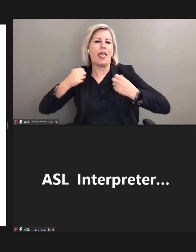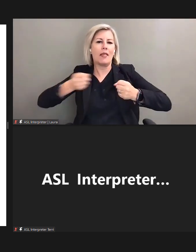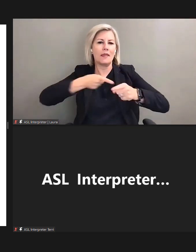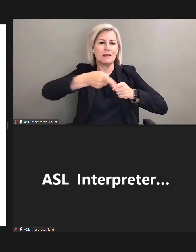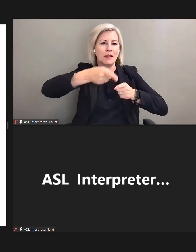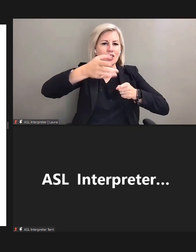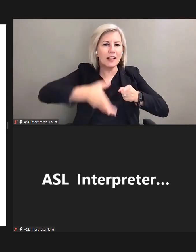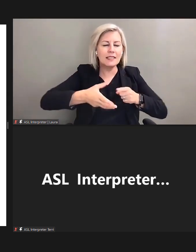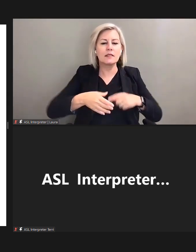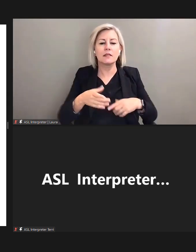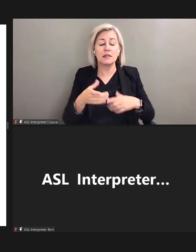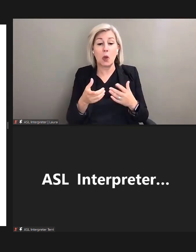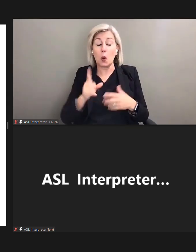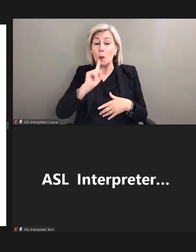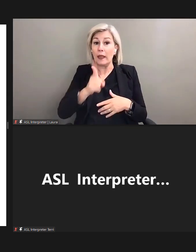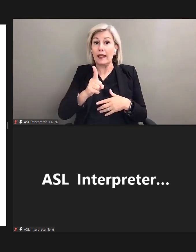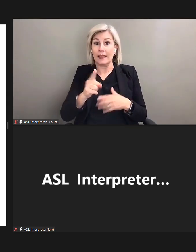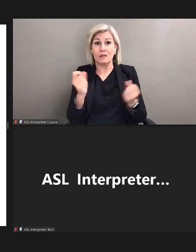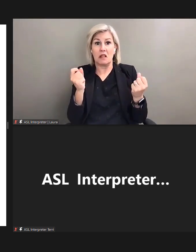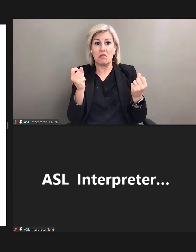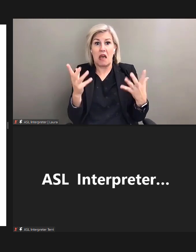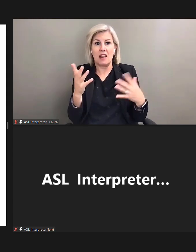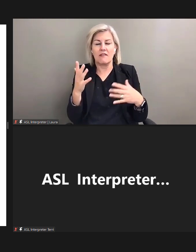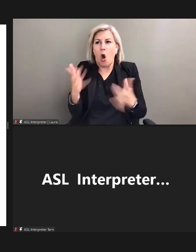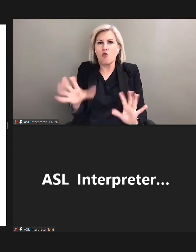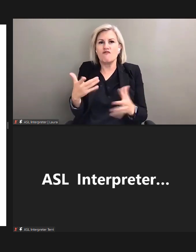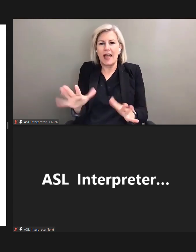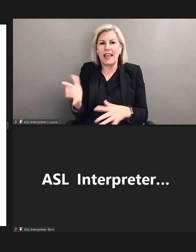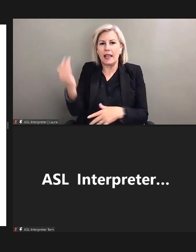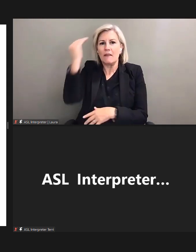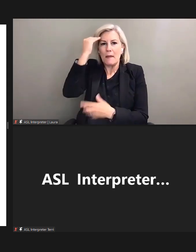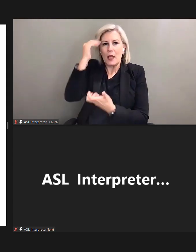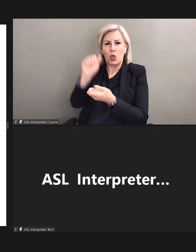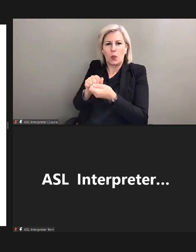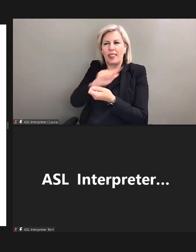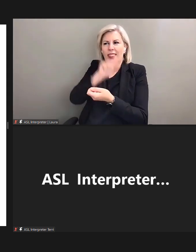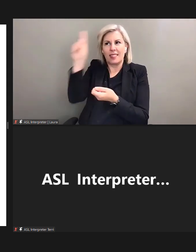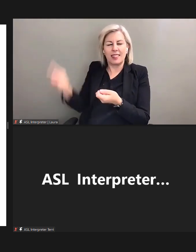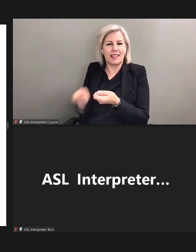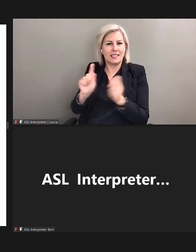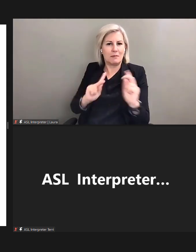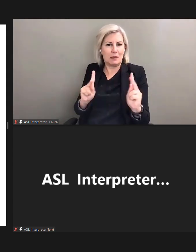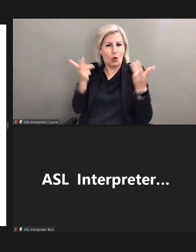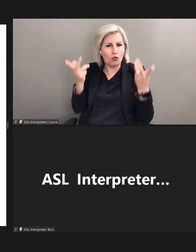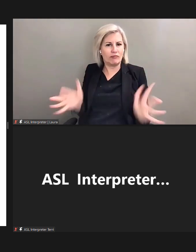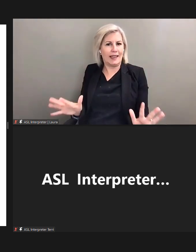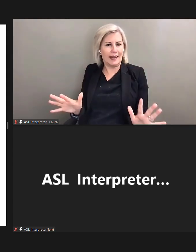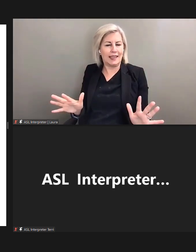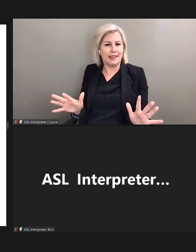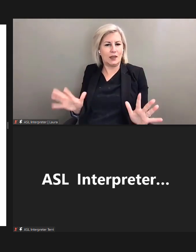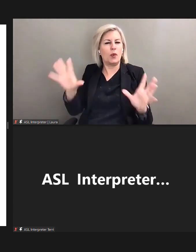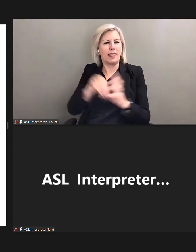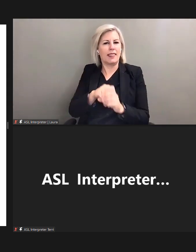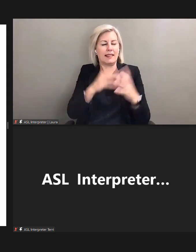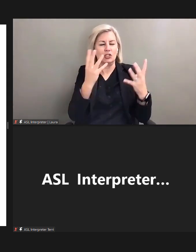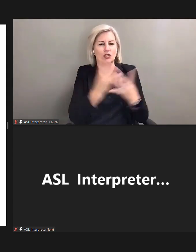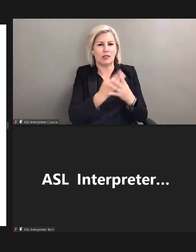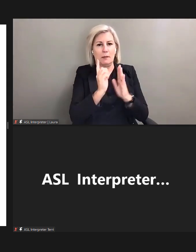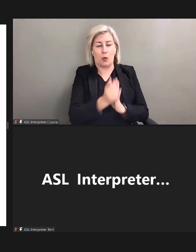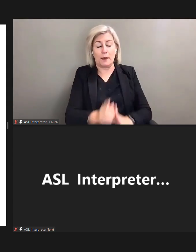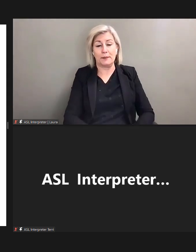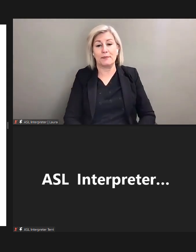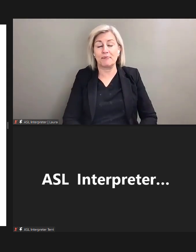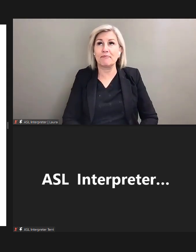specialists. And so there's a lot of familiarity already wrapped into this screening moment.